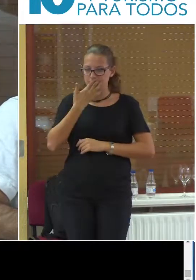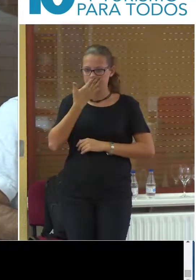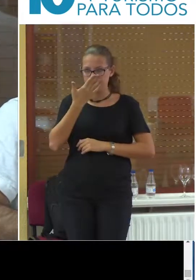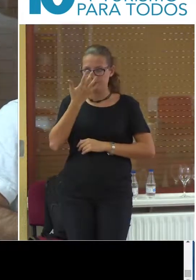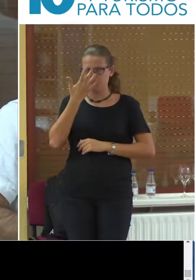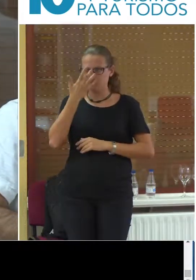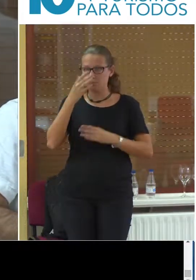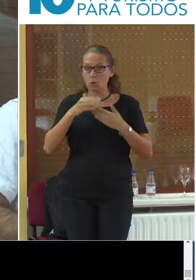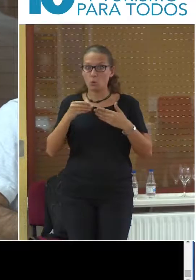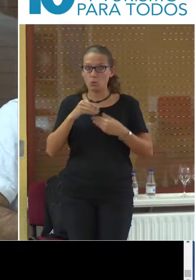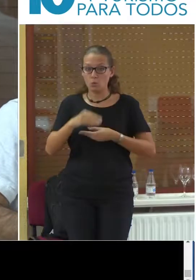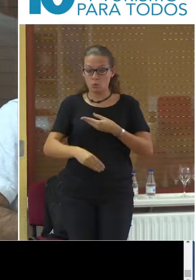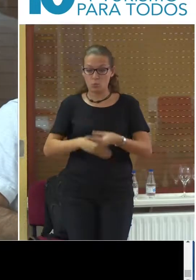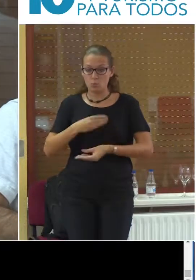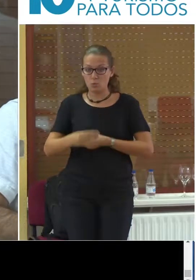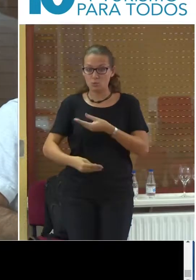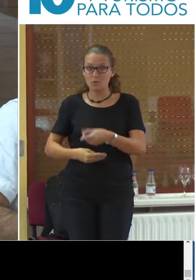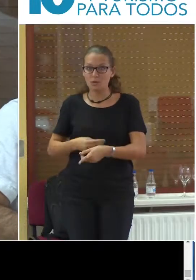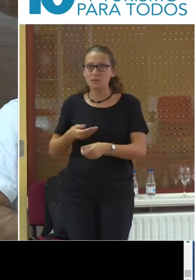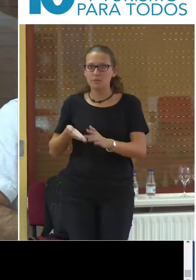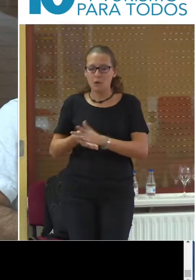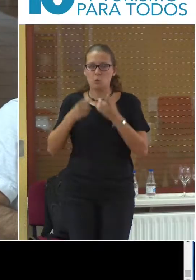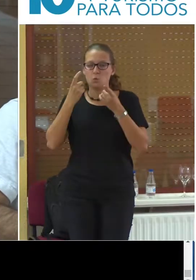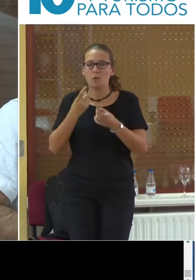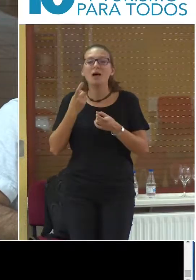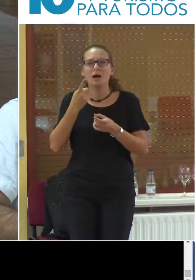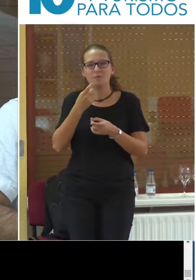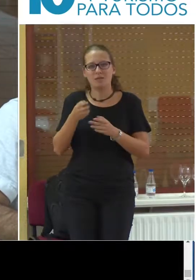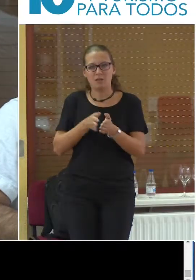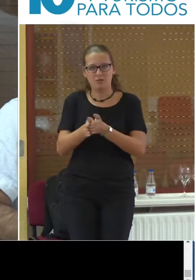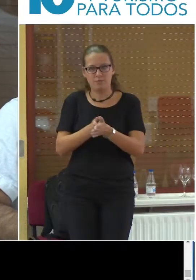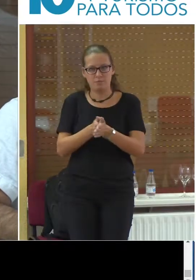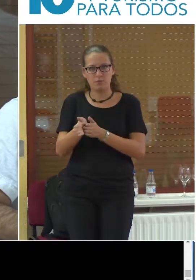who's using them, motivation is a must.